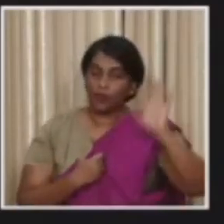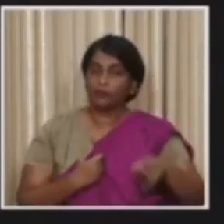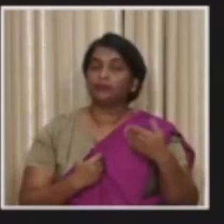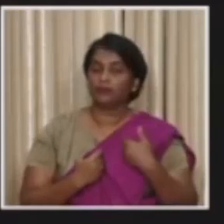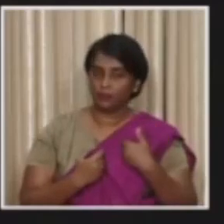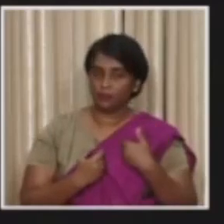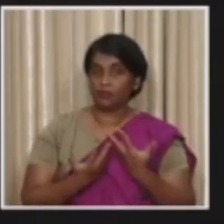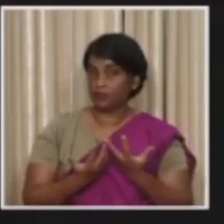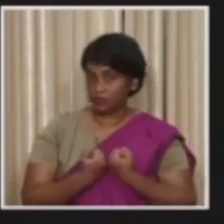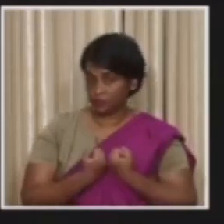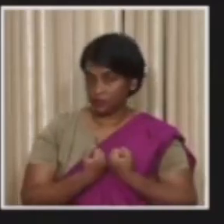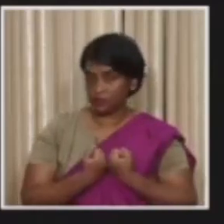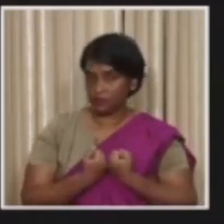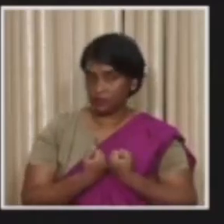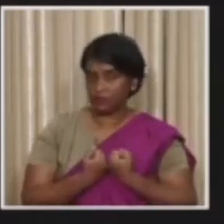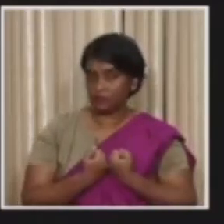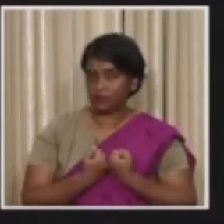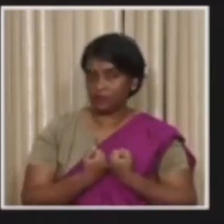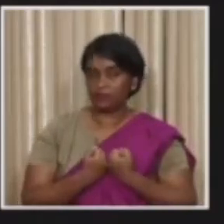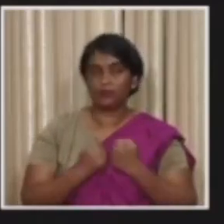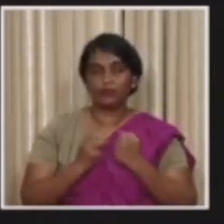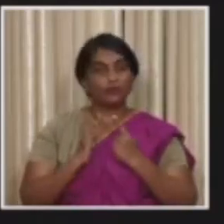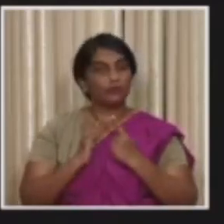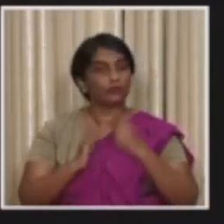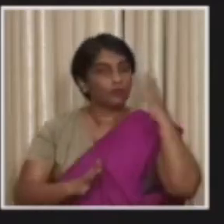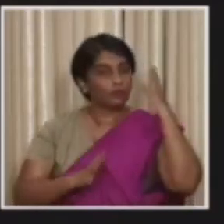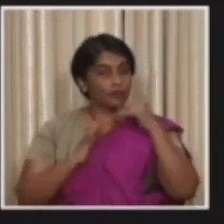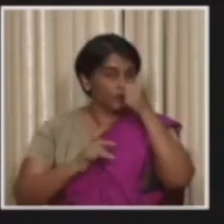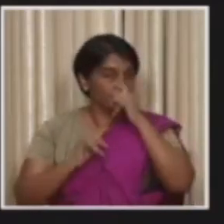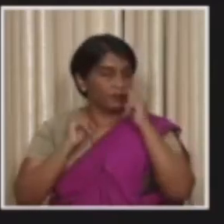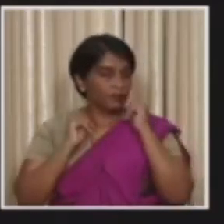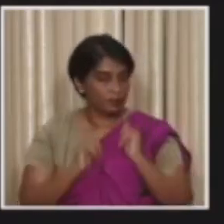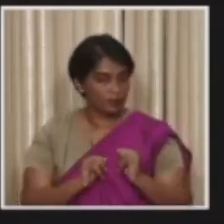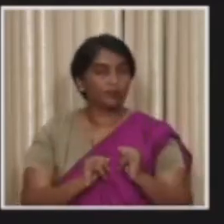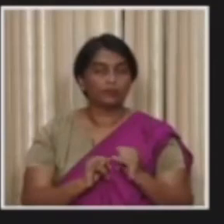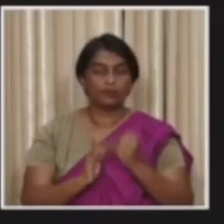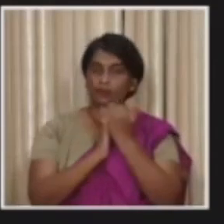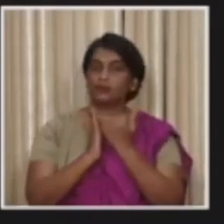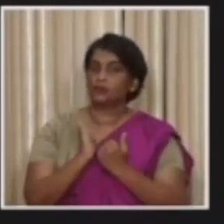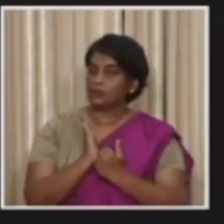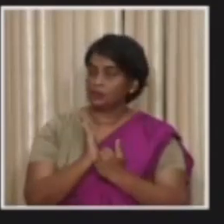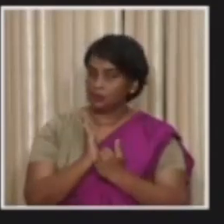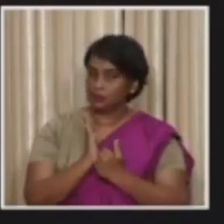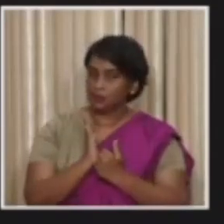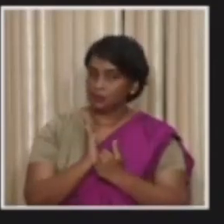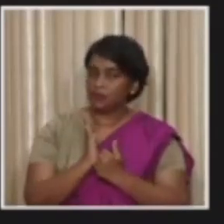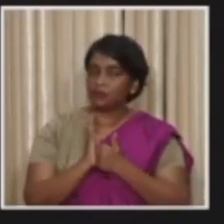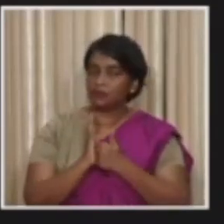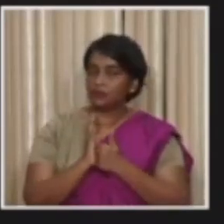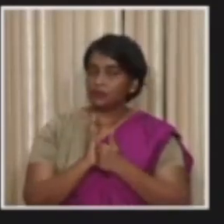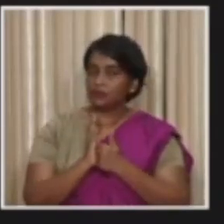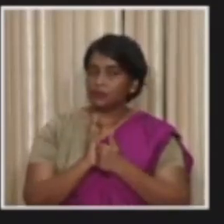corruption index internationally comes down drastically so that we can dig we can go